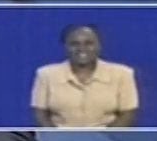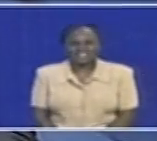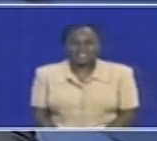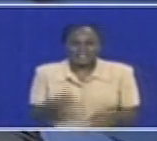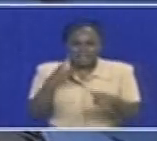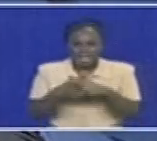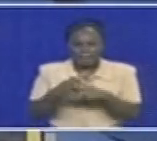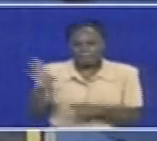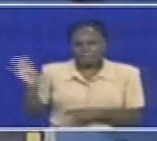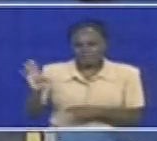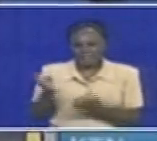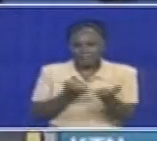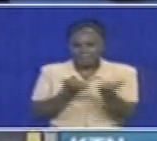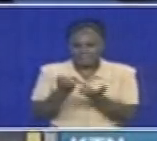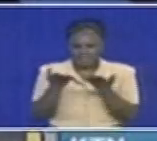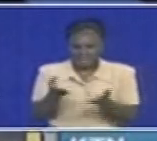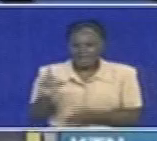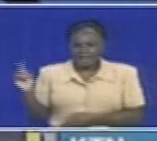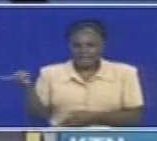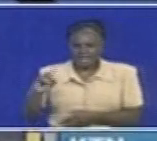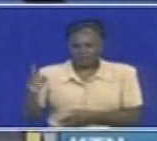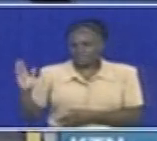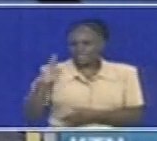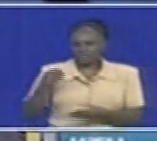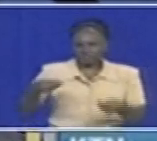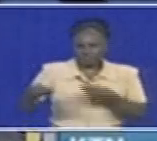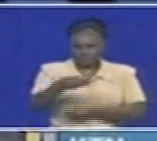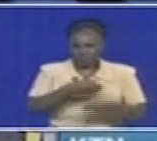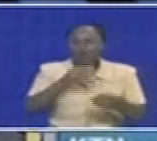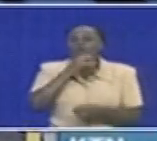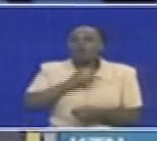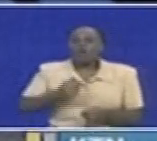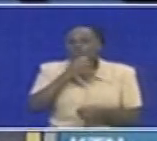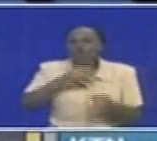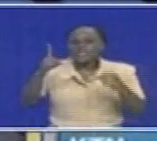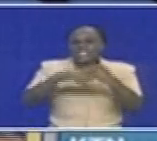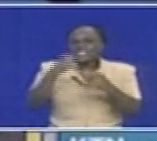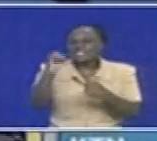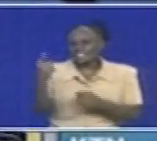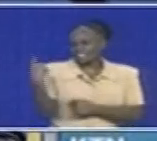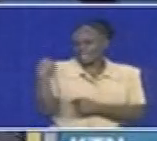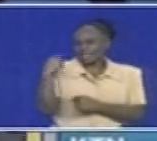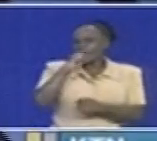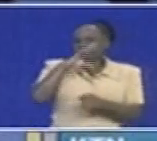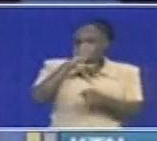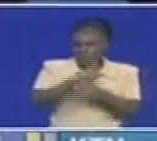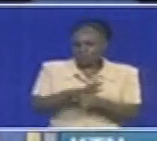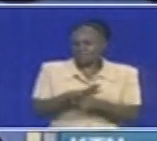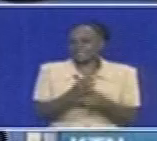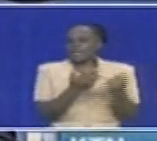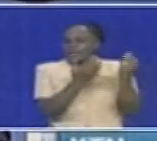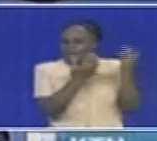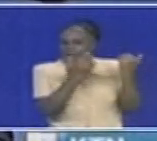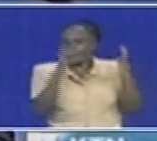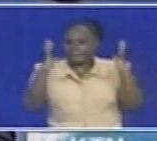My name is Boni Tunya. This is Business. The Nairobi Securities Exchange turned 60 years old yesterday with promises of great things to come. But